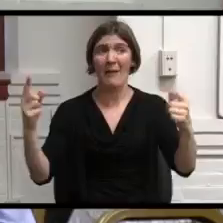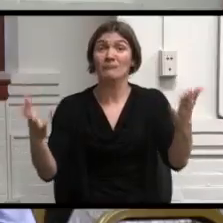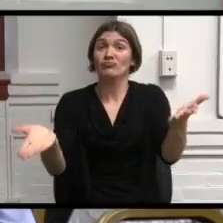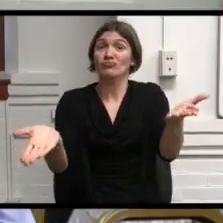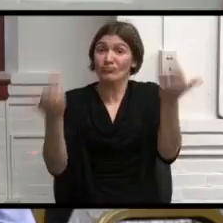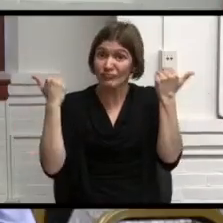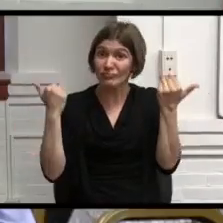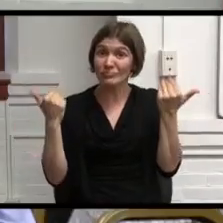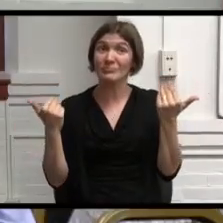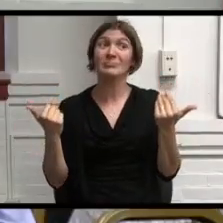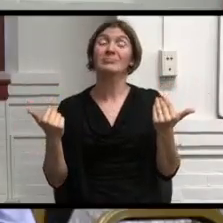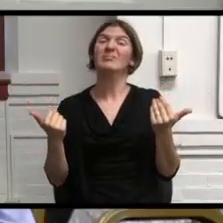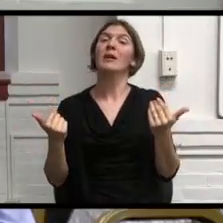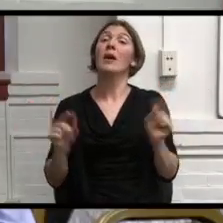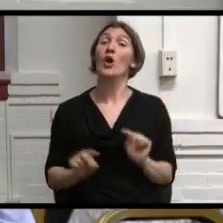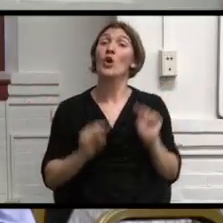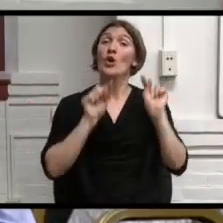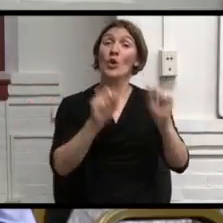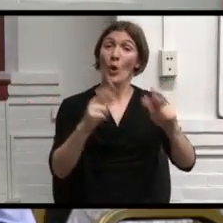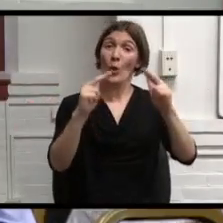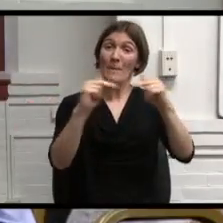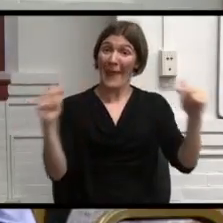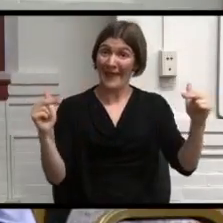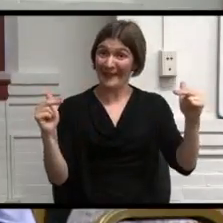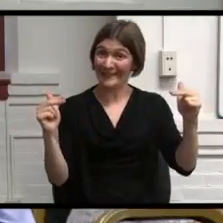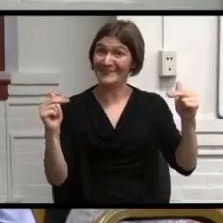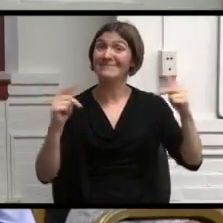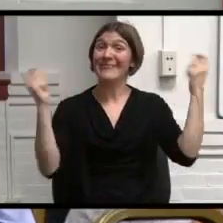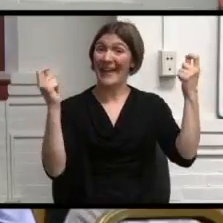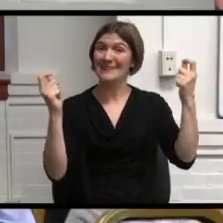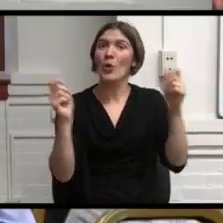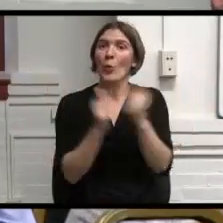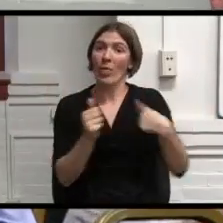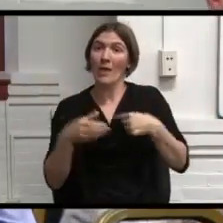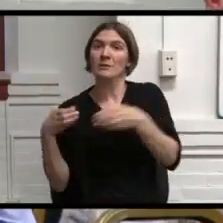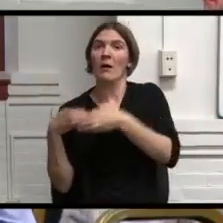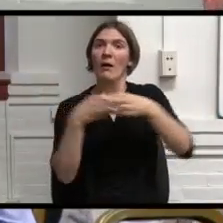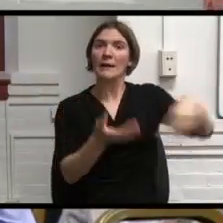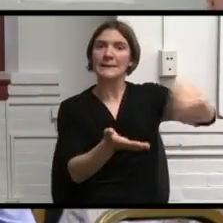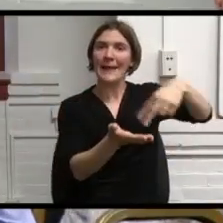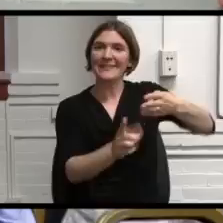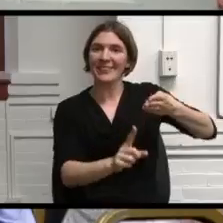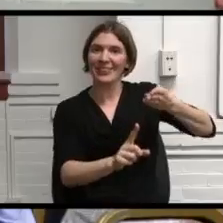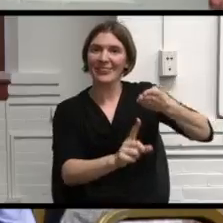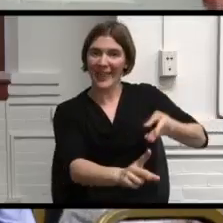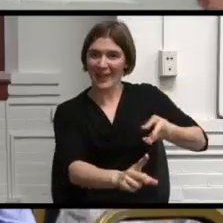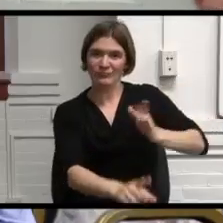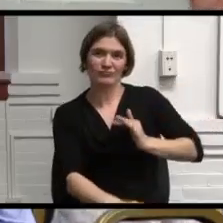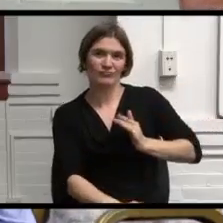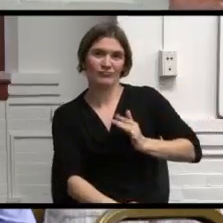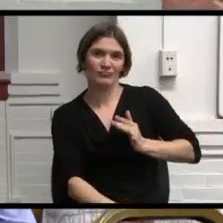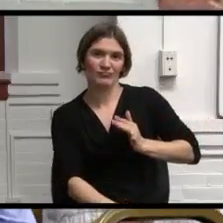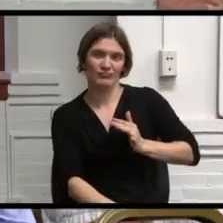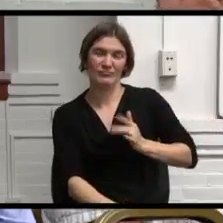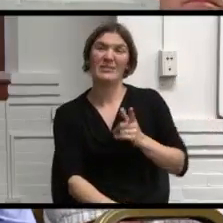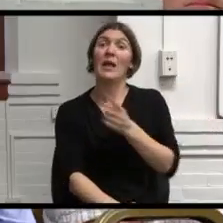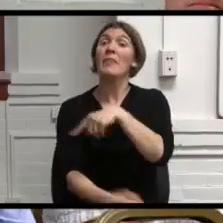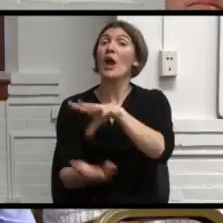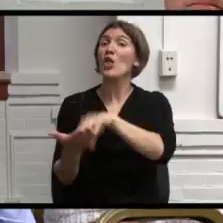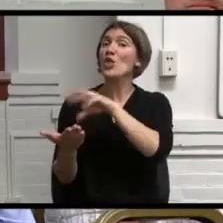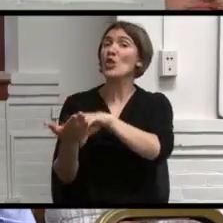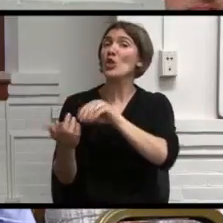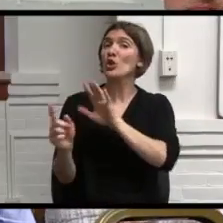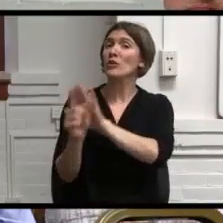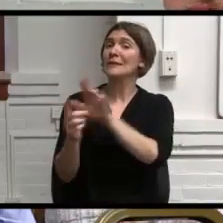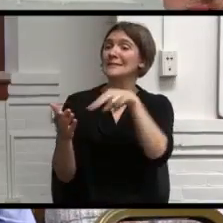from out of town. Not hundreds of thousands, but hundreds and thousands, depending on what they're coming. that are coming from out of town to learn parts of the